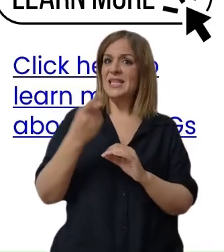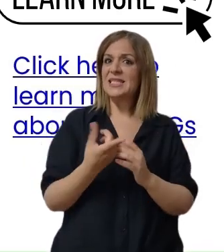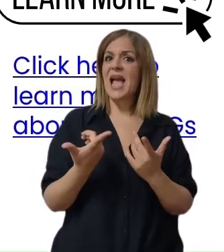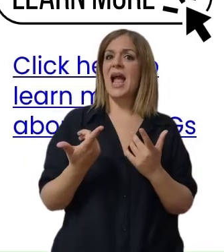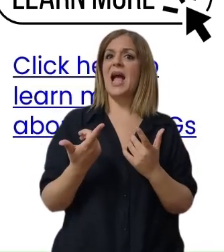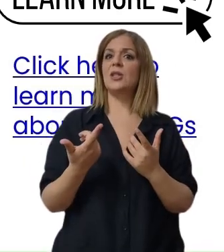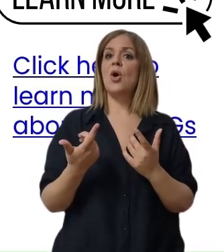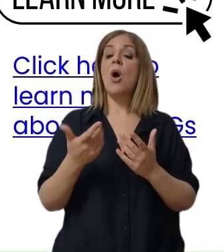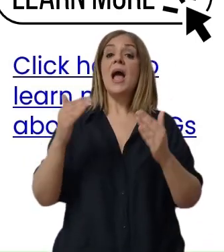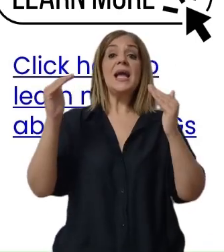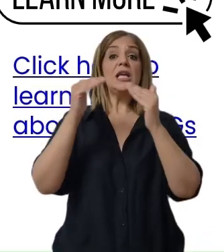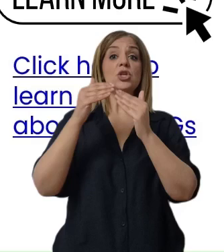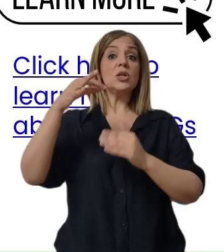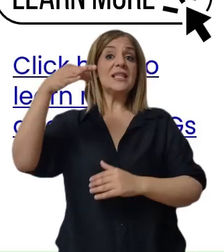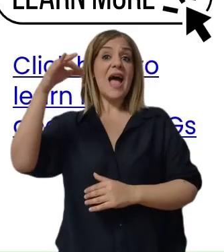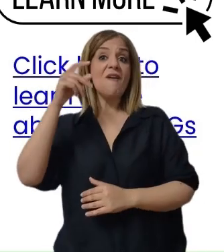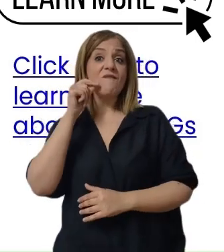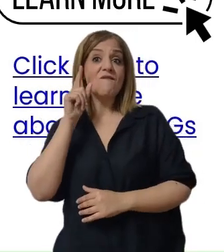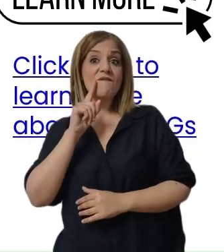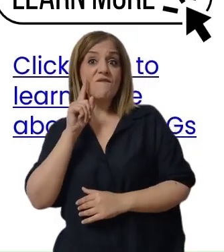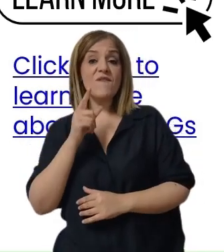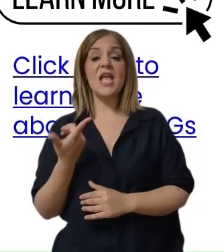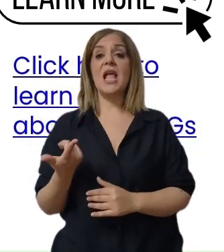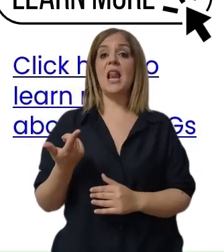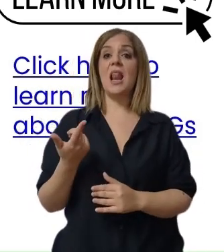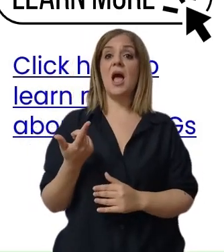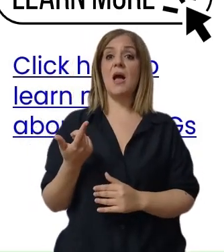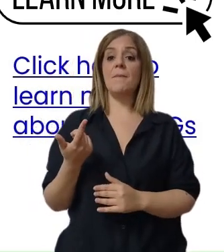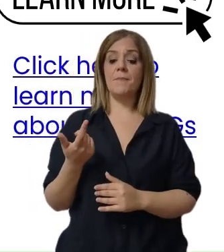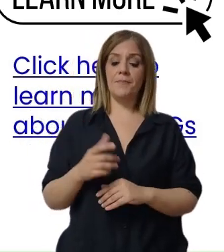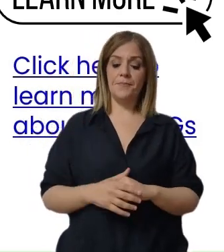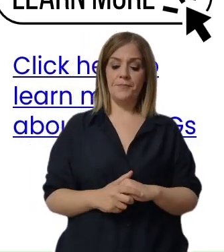gender equality. So it's an overall